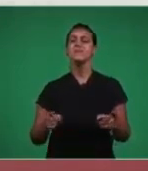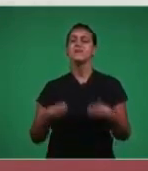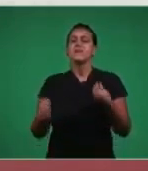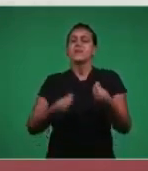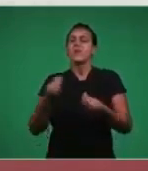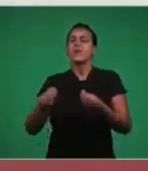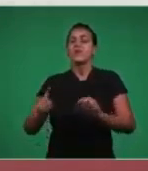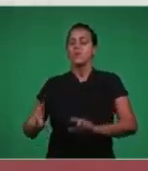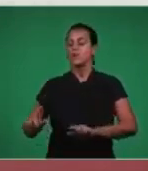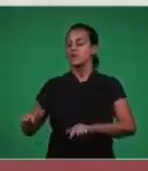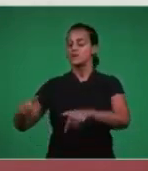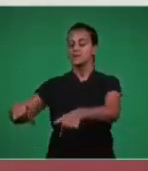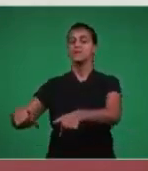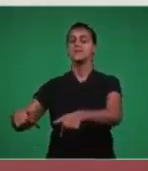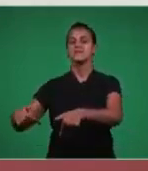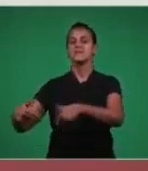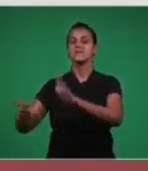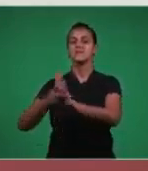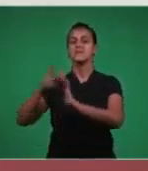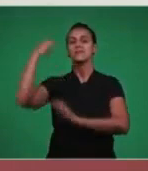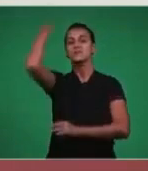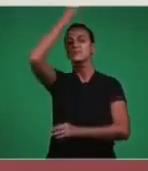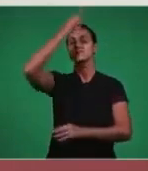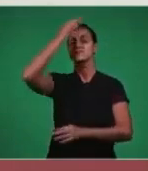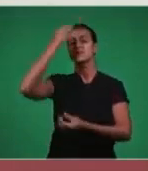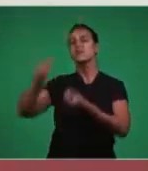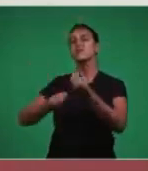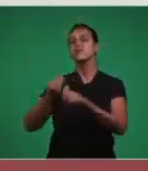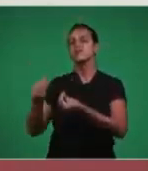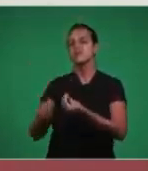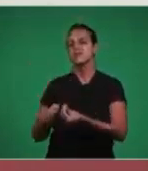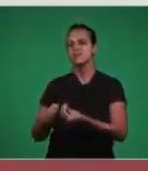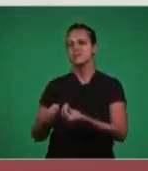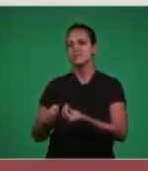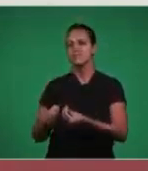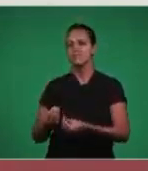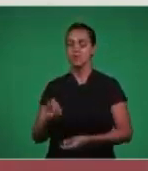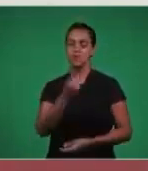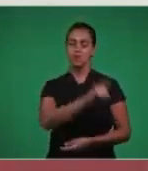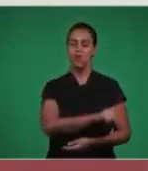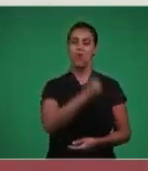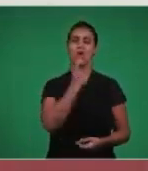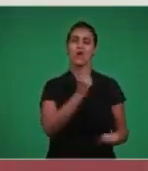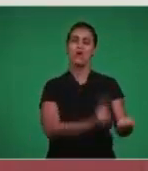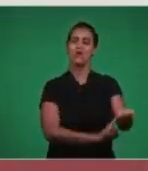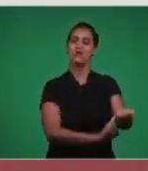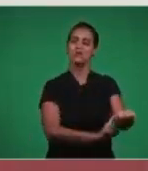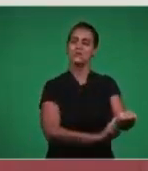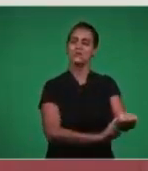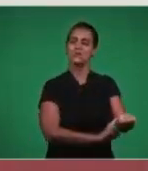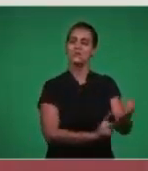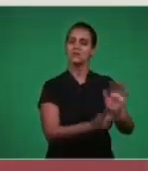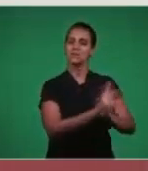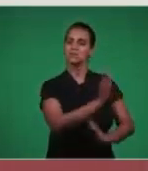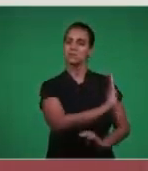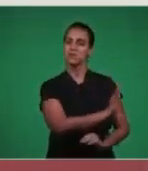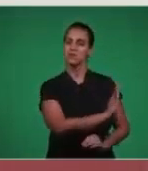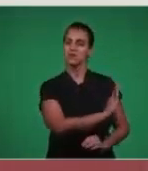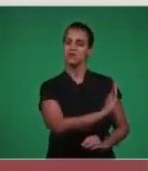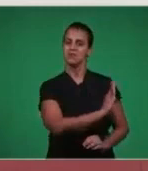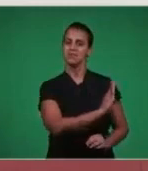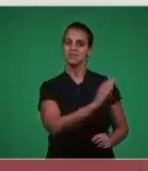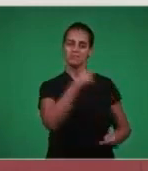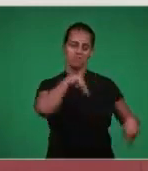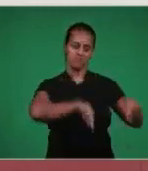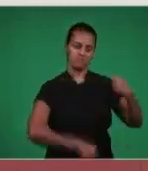And where this glorious action comes from, the biological blood circulating and the Holy Spirit circulating. And we also